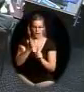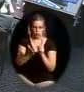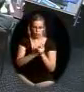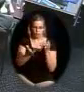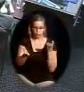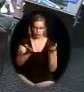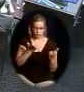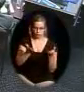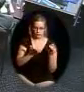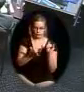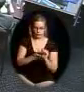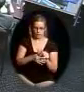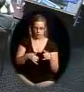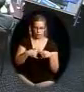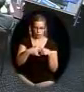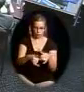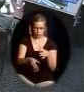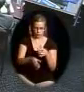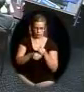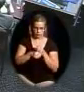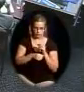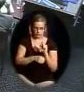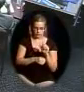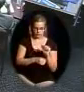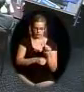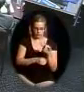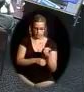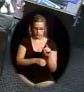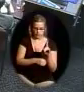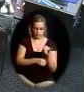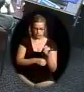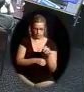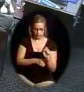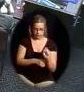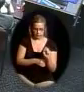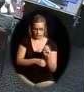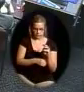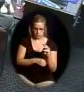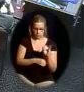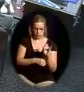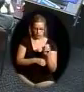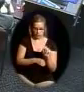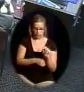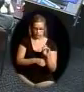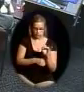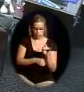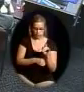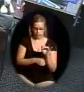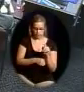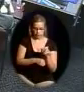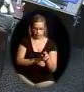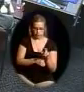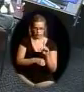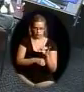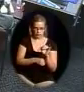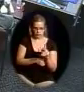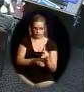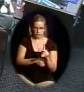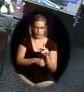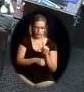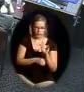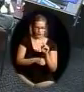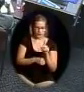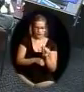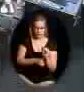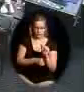those Bronze Award recipients are Sally Davis, Margaret Dorflinger, Dick Hitt, Linda Hockett,